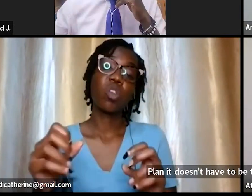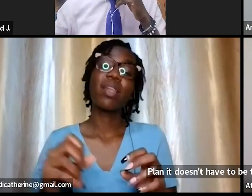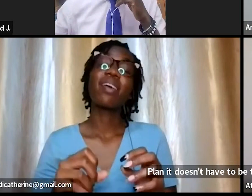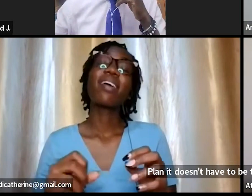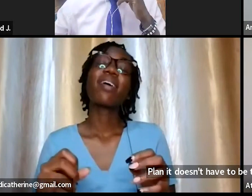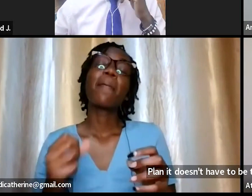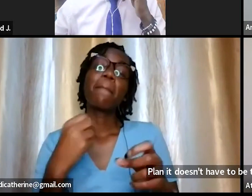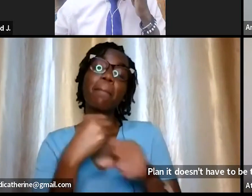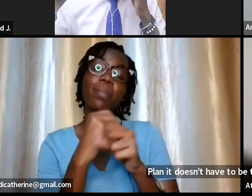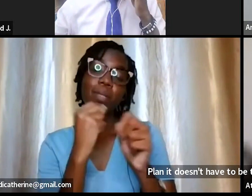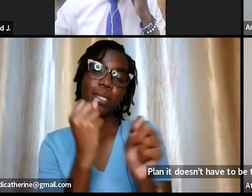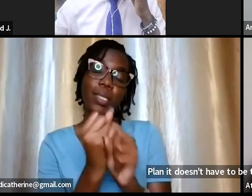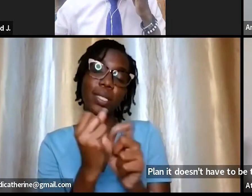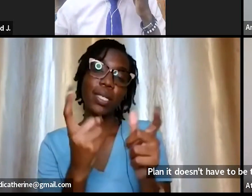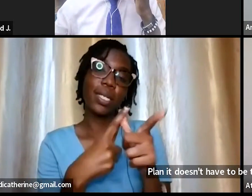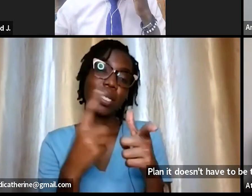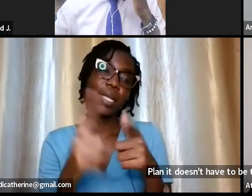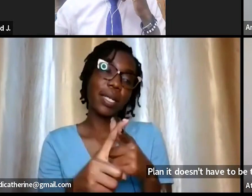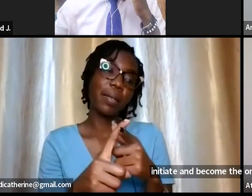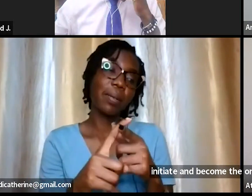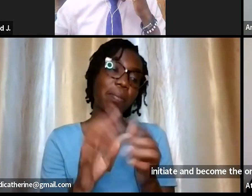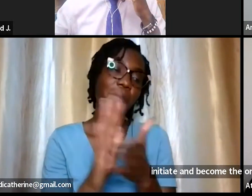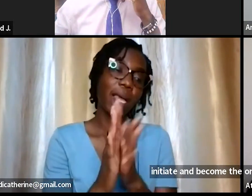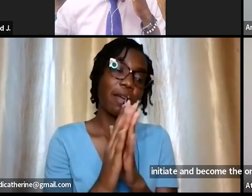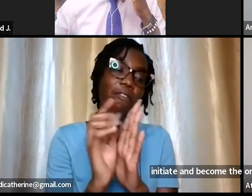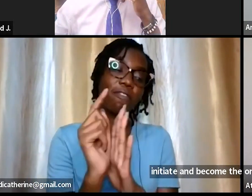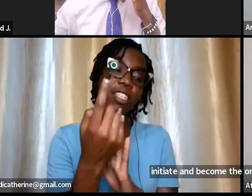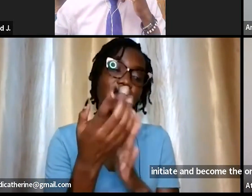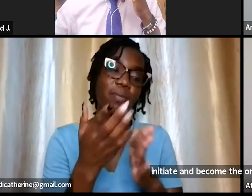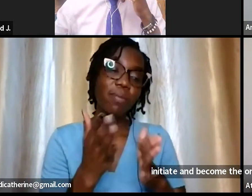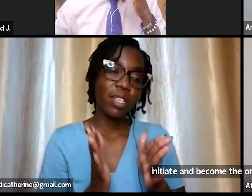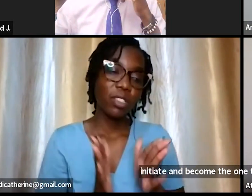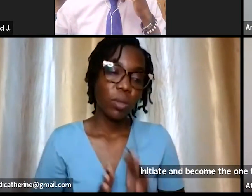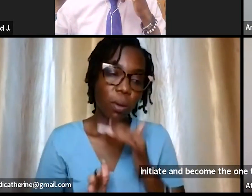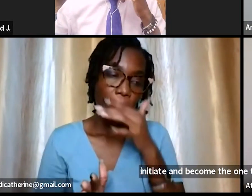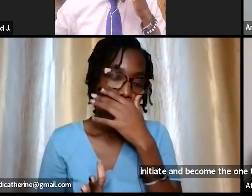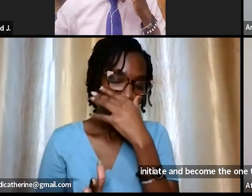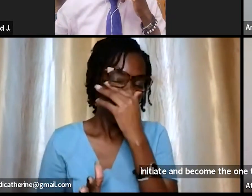and become the first person to ever come up with